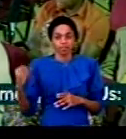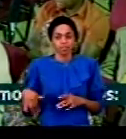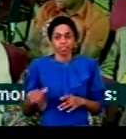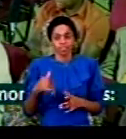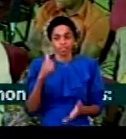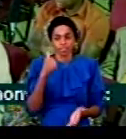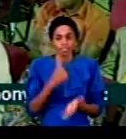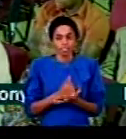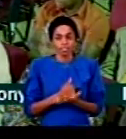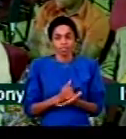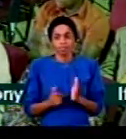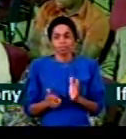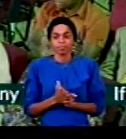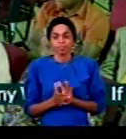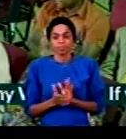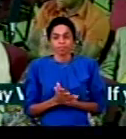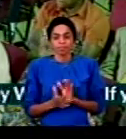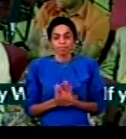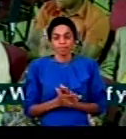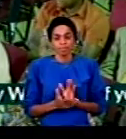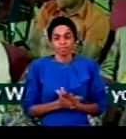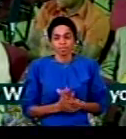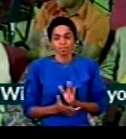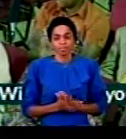Gone forever.